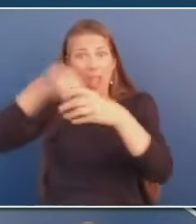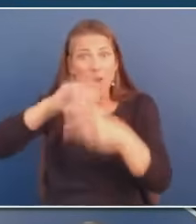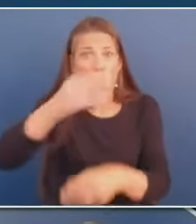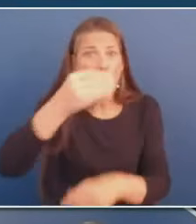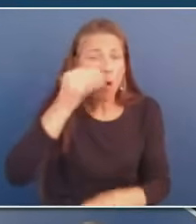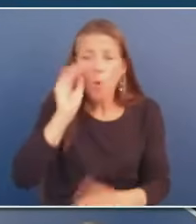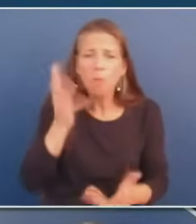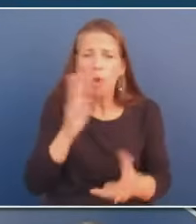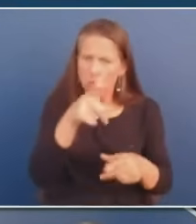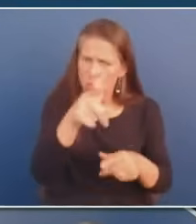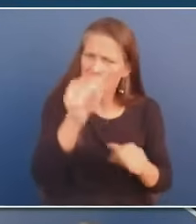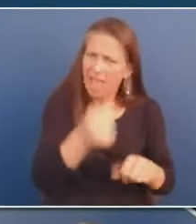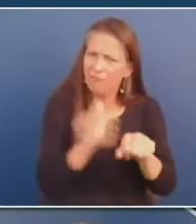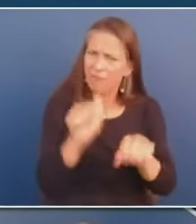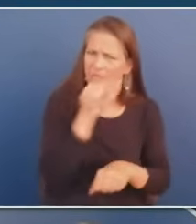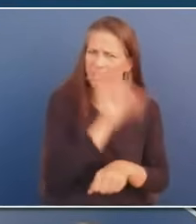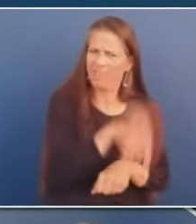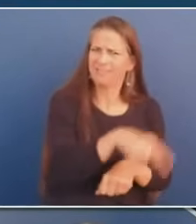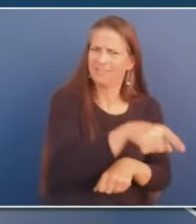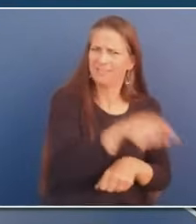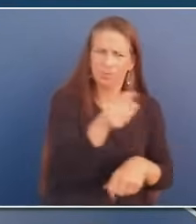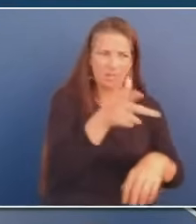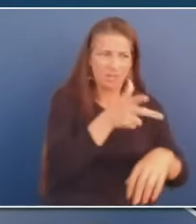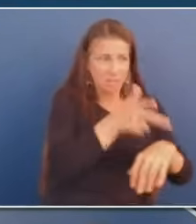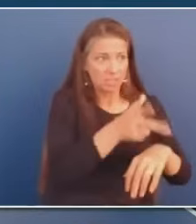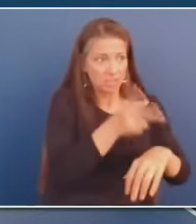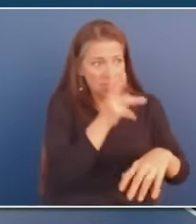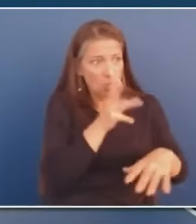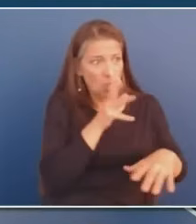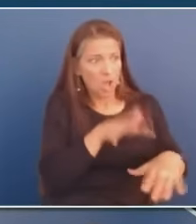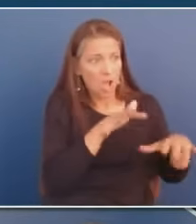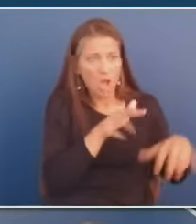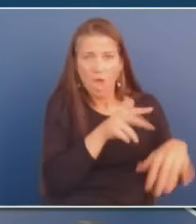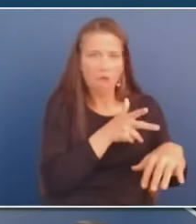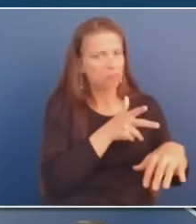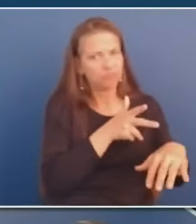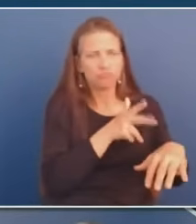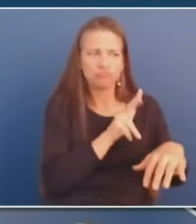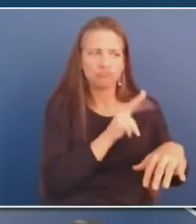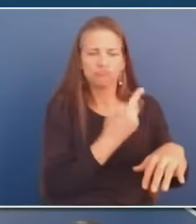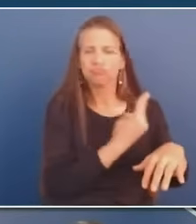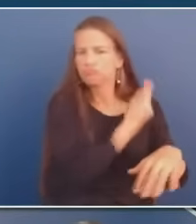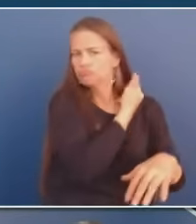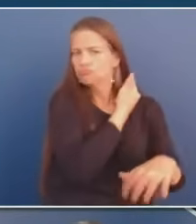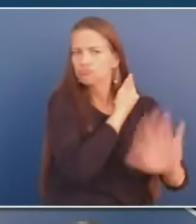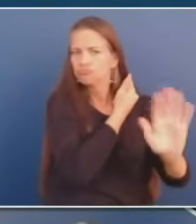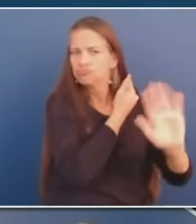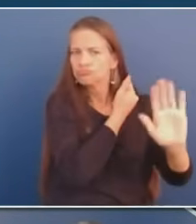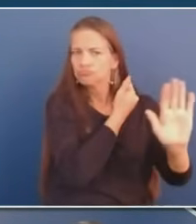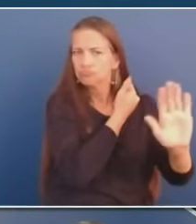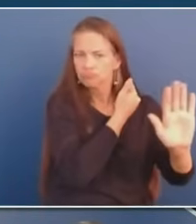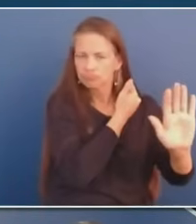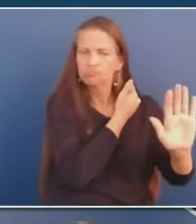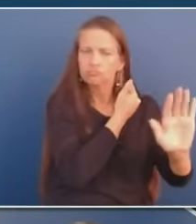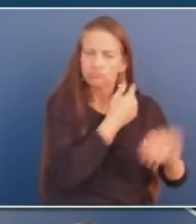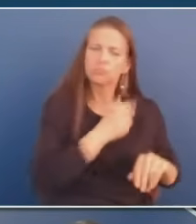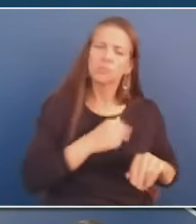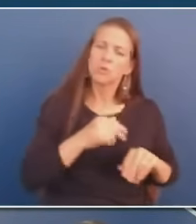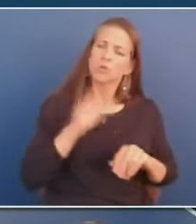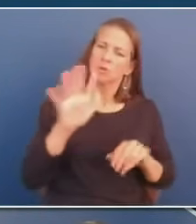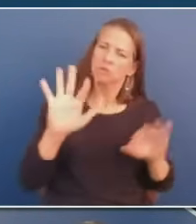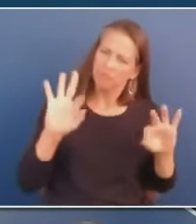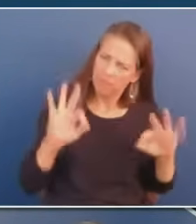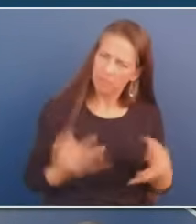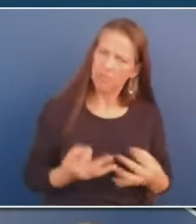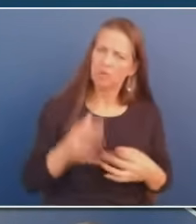good decisions and just having the right risk and tolerance. Your family, your